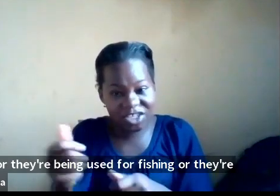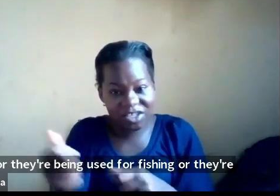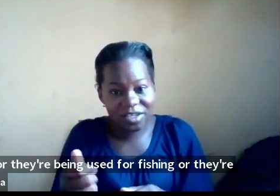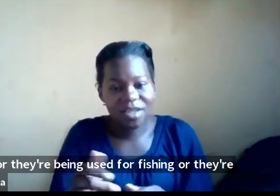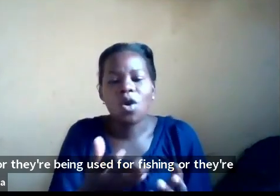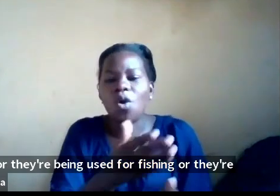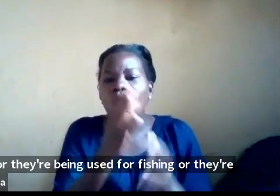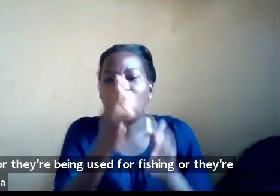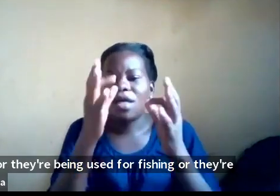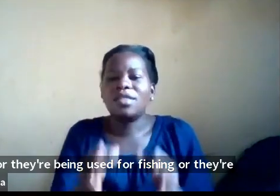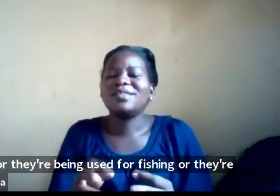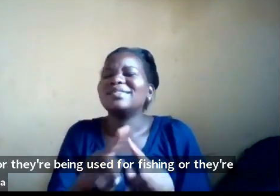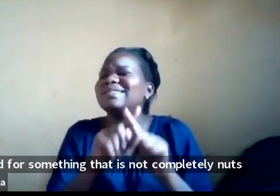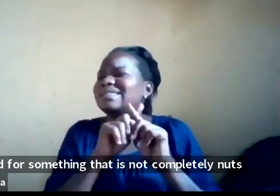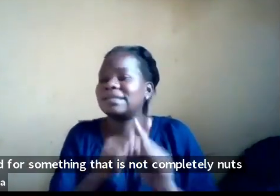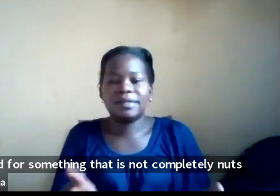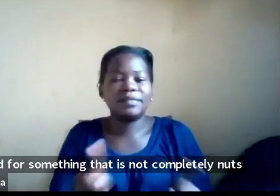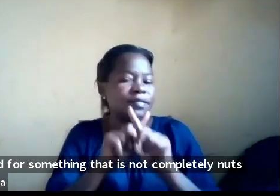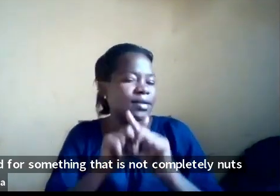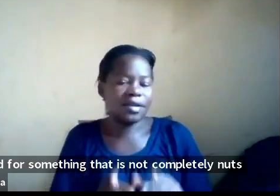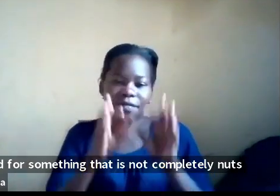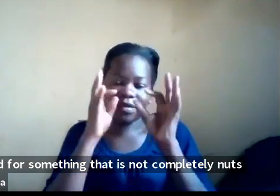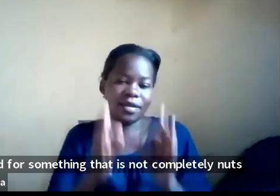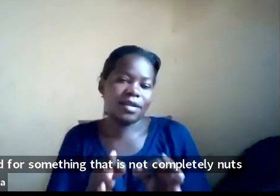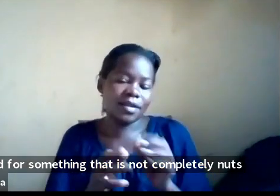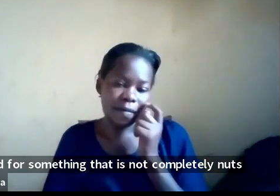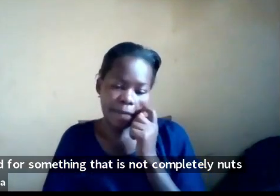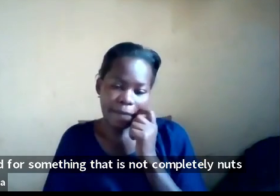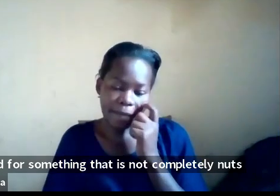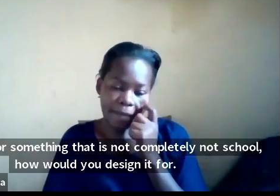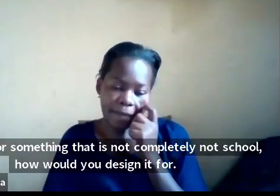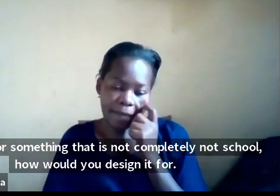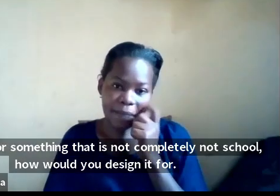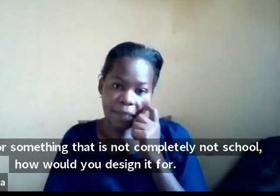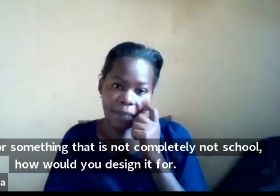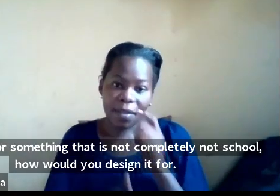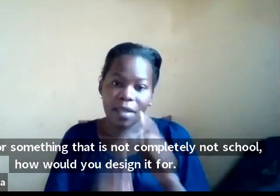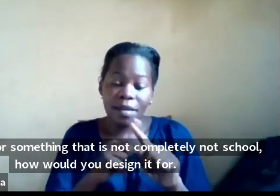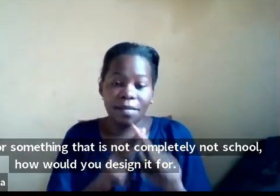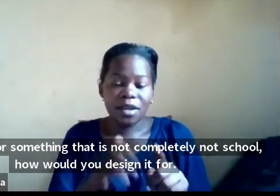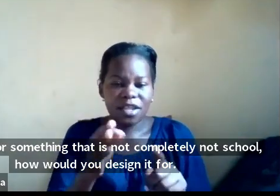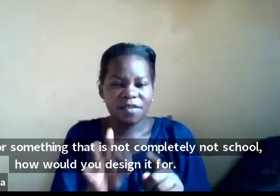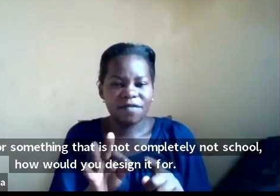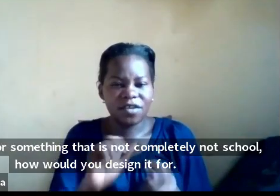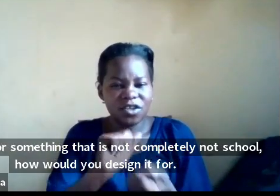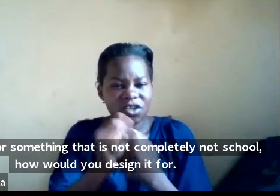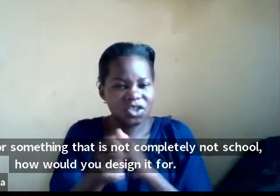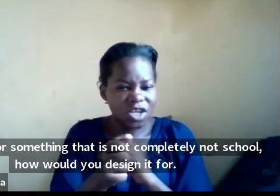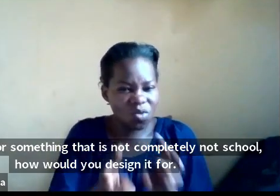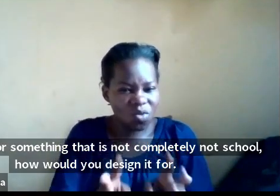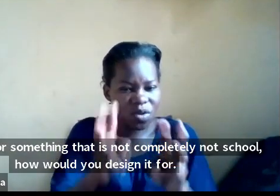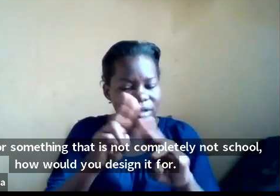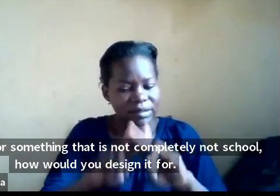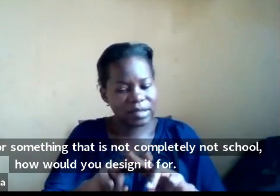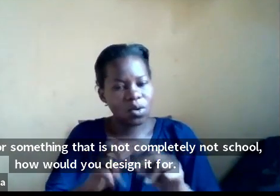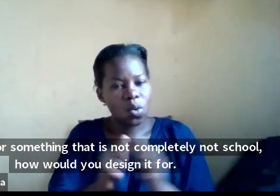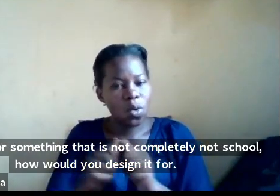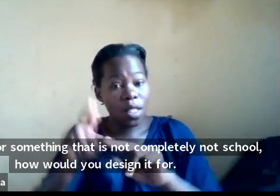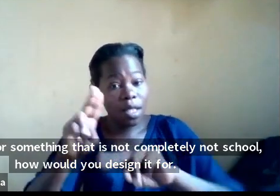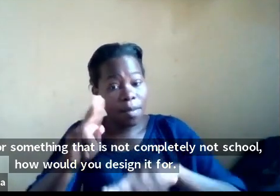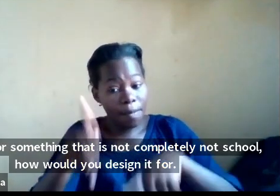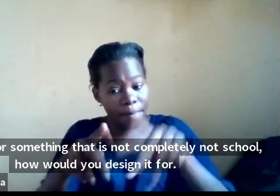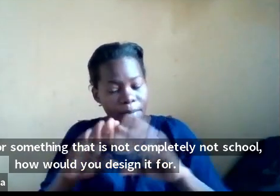not completely not what you designed it for. But what if you change route and sat down with the people in this place